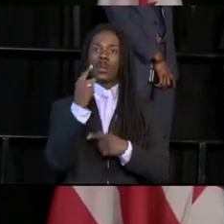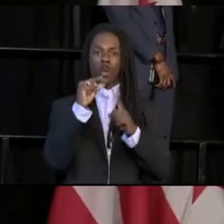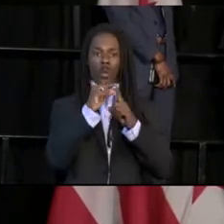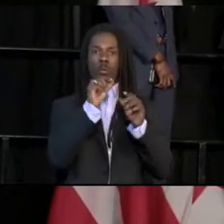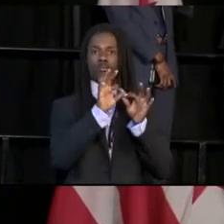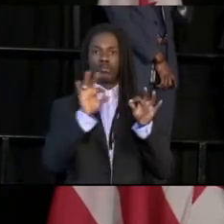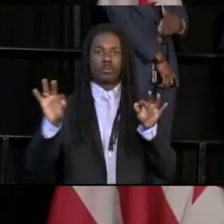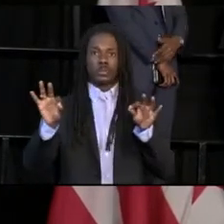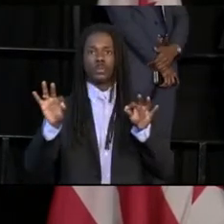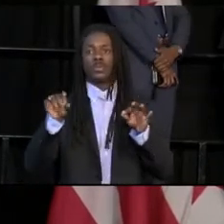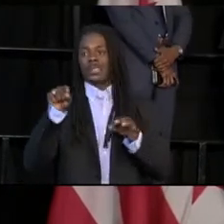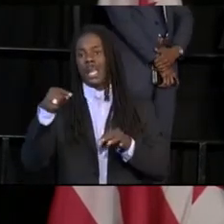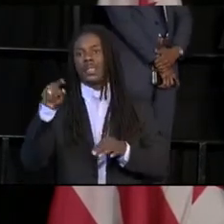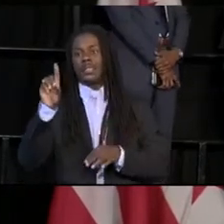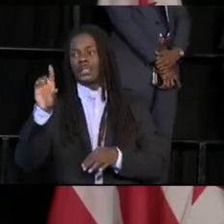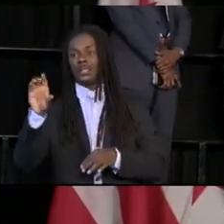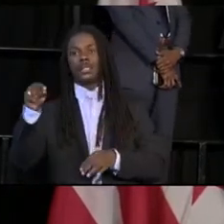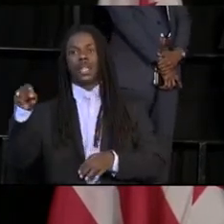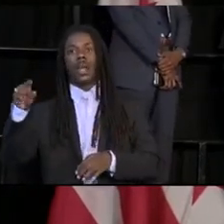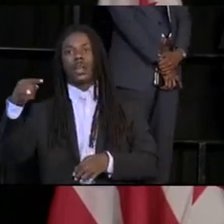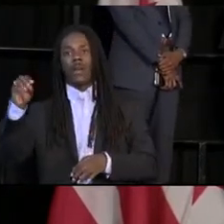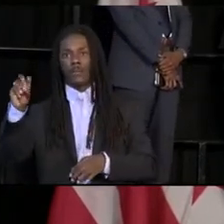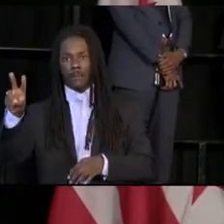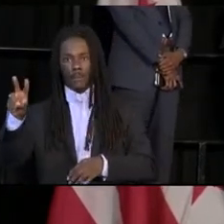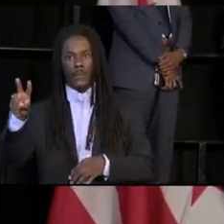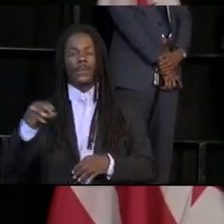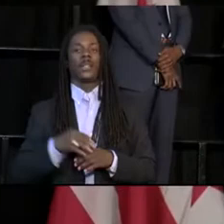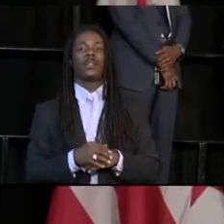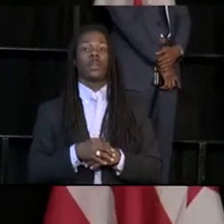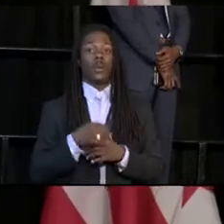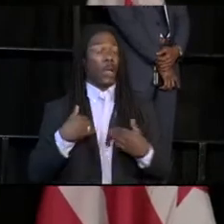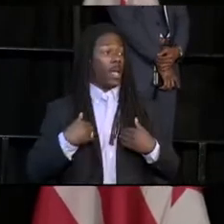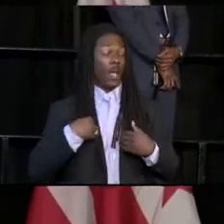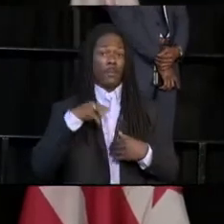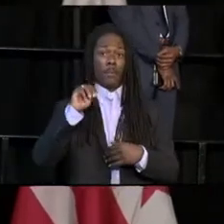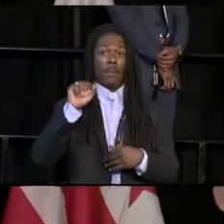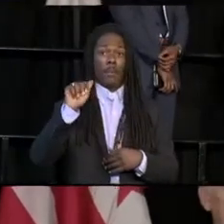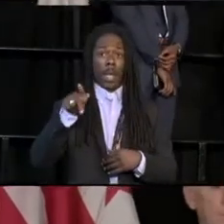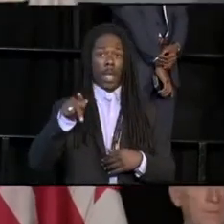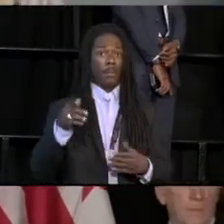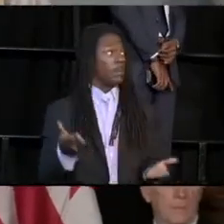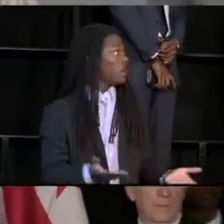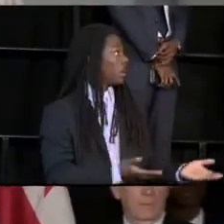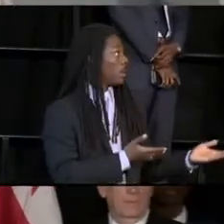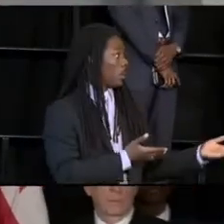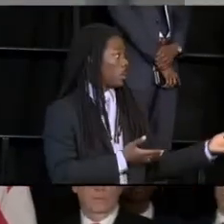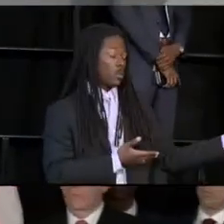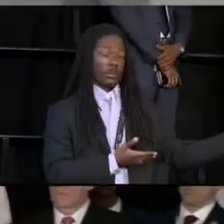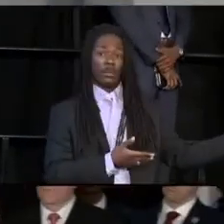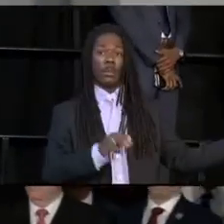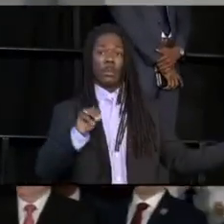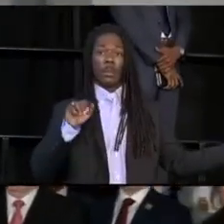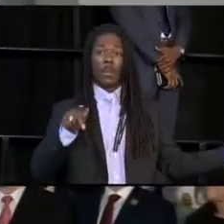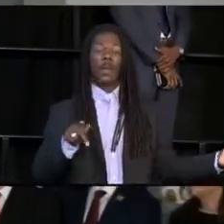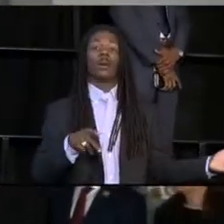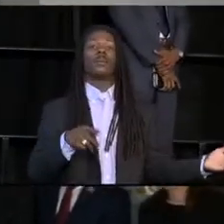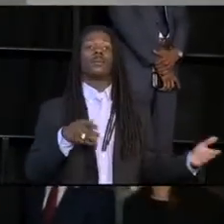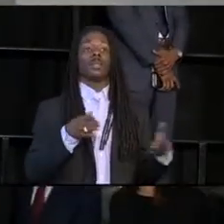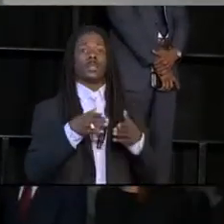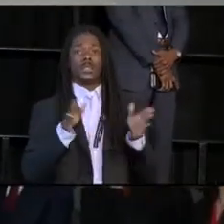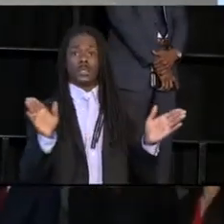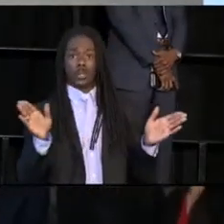marchforourlives.dc.gov for the full list. We have a map up in front of me here, and just very generally,